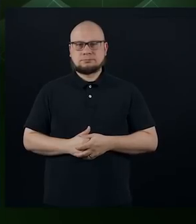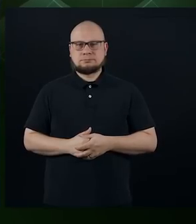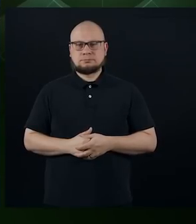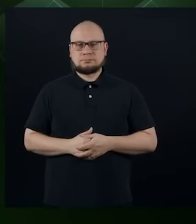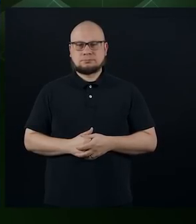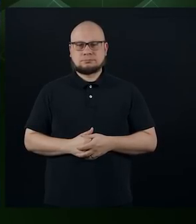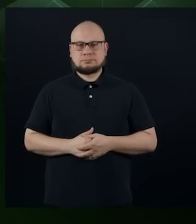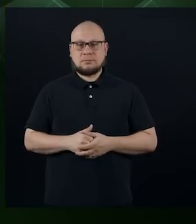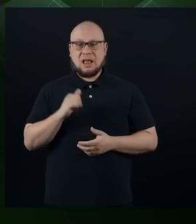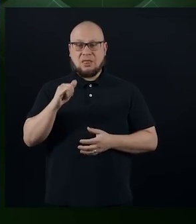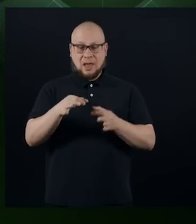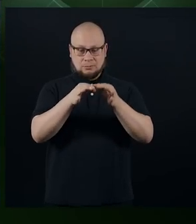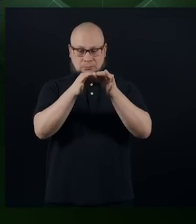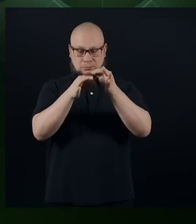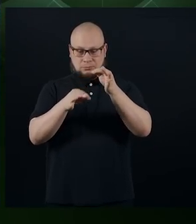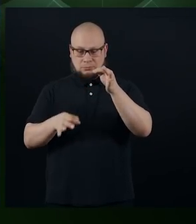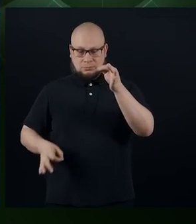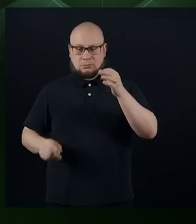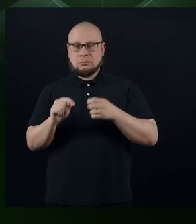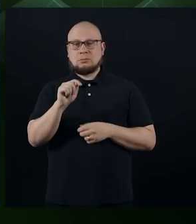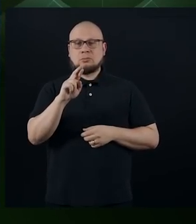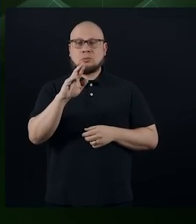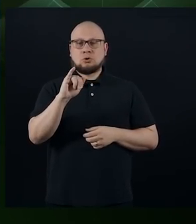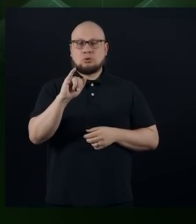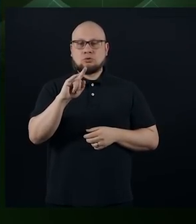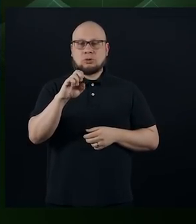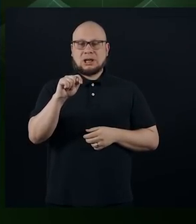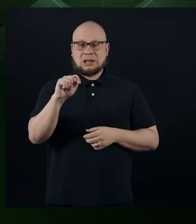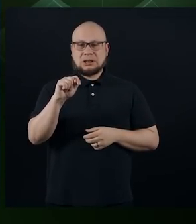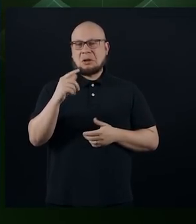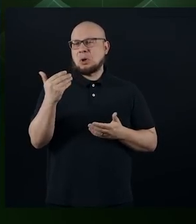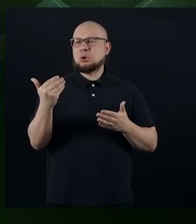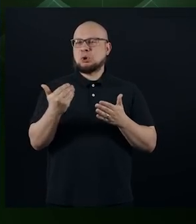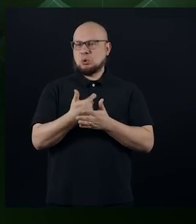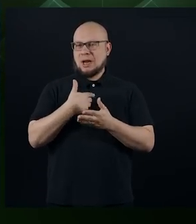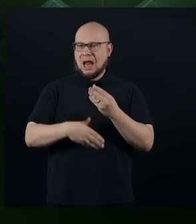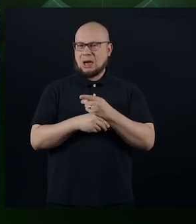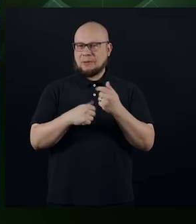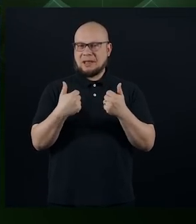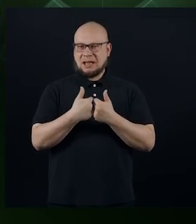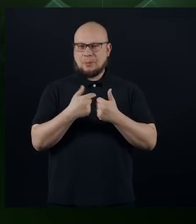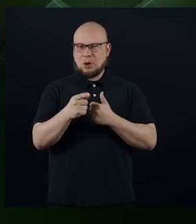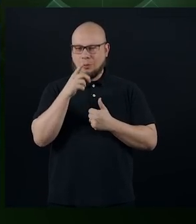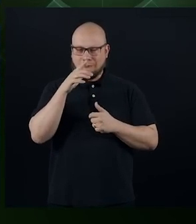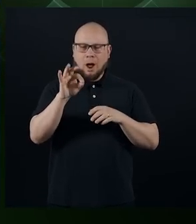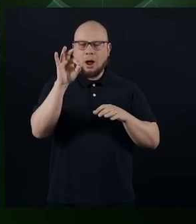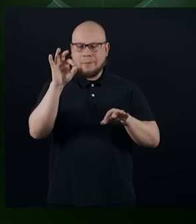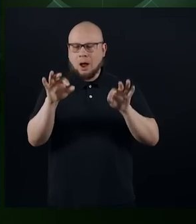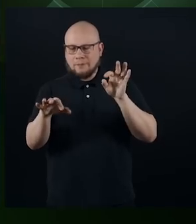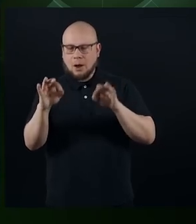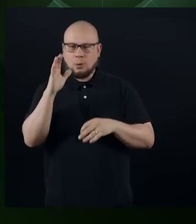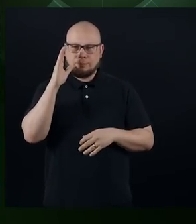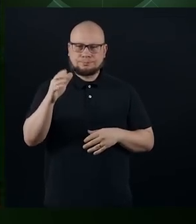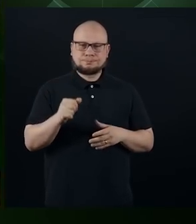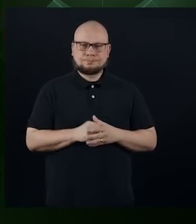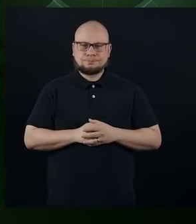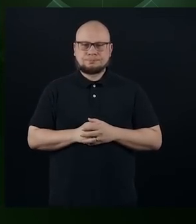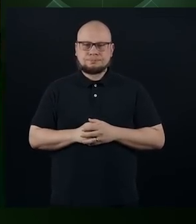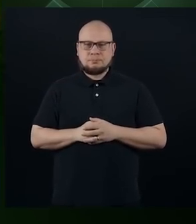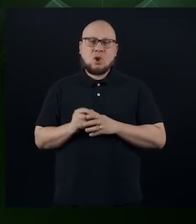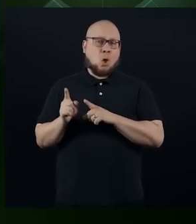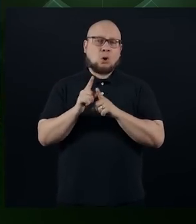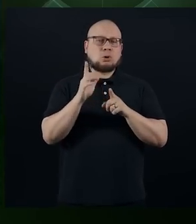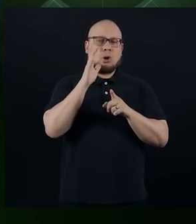The Trident of Dark Tides is a brand new weapon that players will come across as part of their adventures in a pirate's life. You can also find it